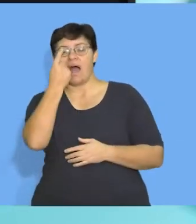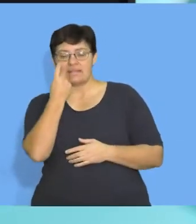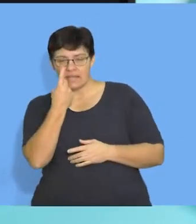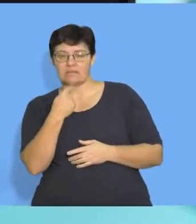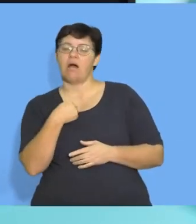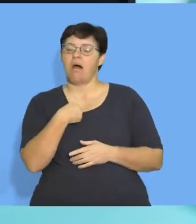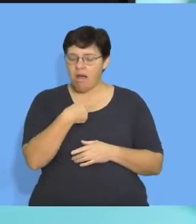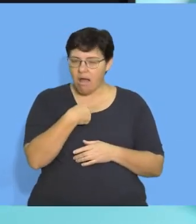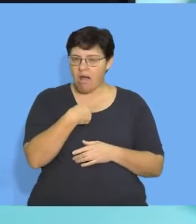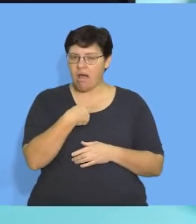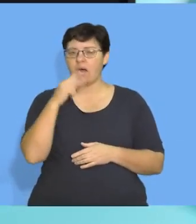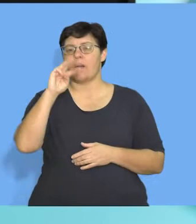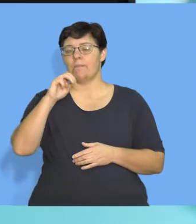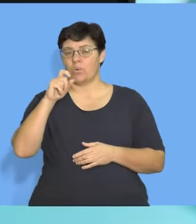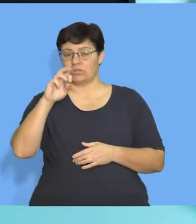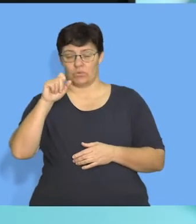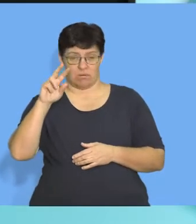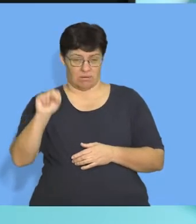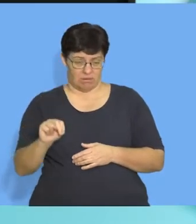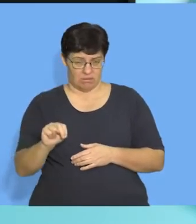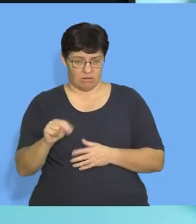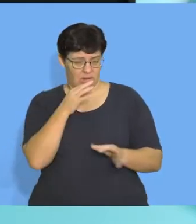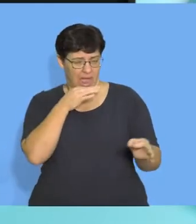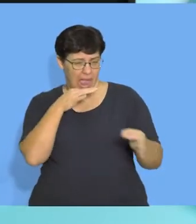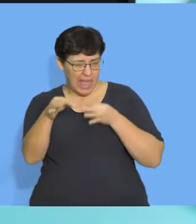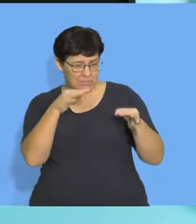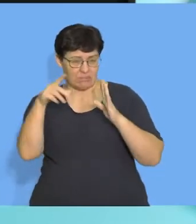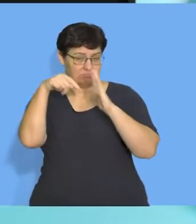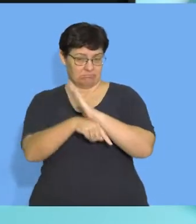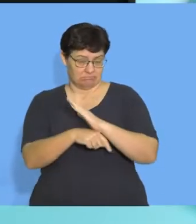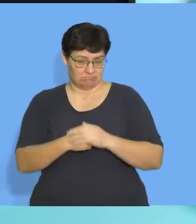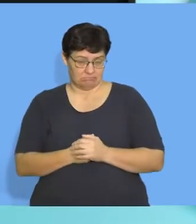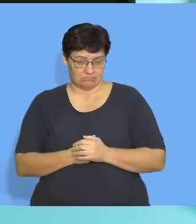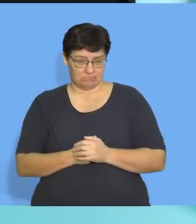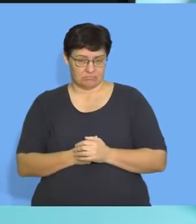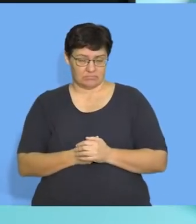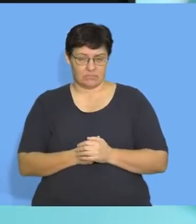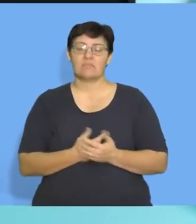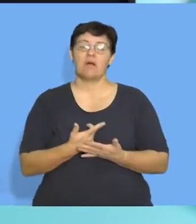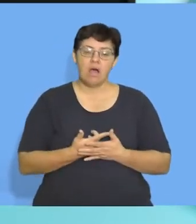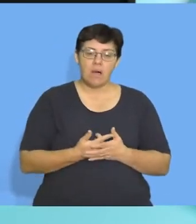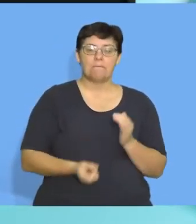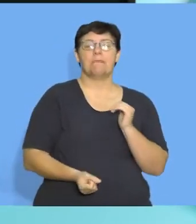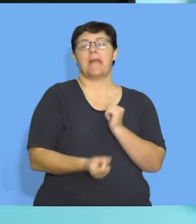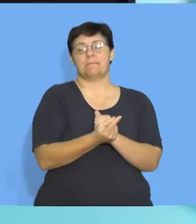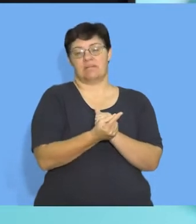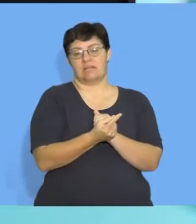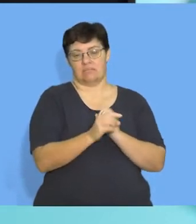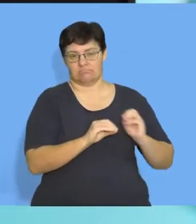motion. So vectors have to do with motion, have to do with things that will cause motion,